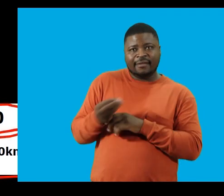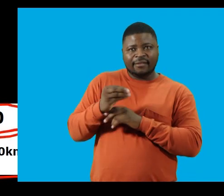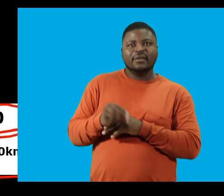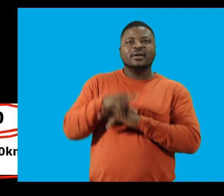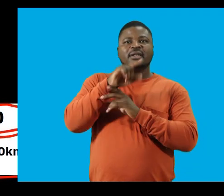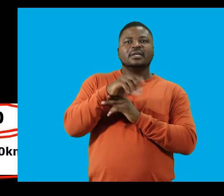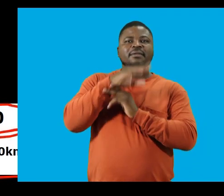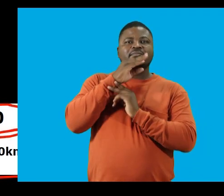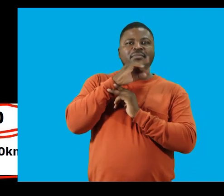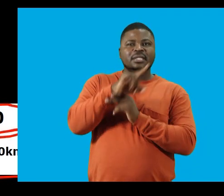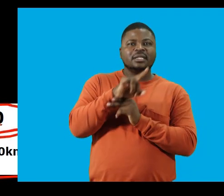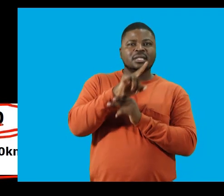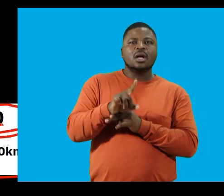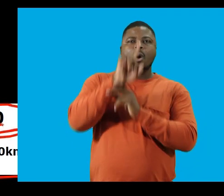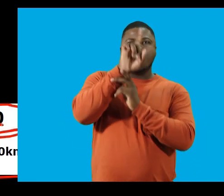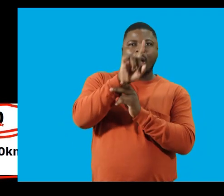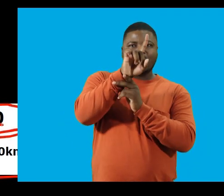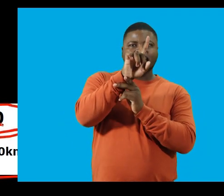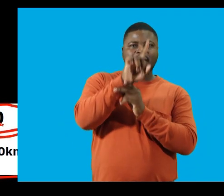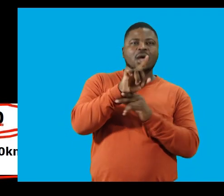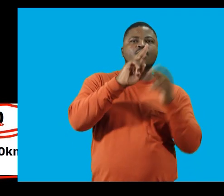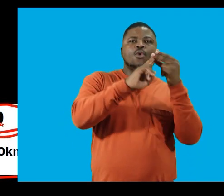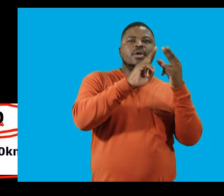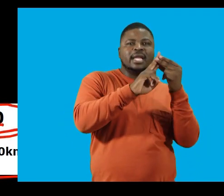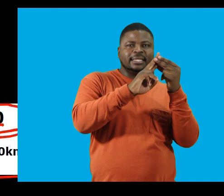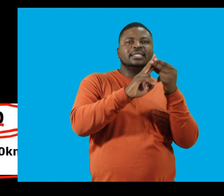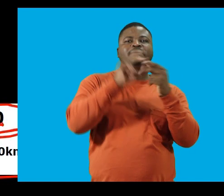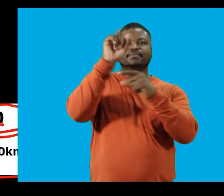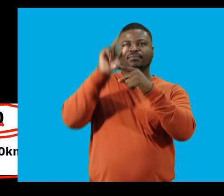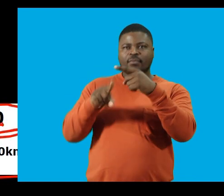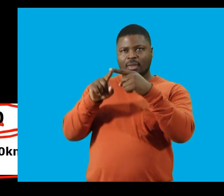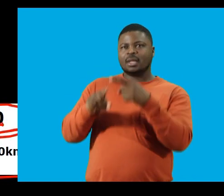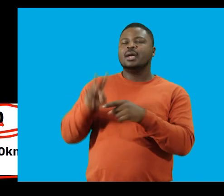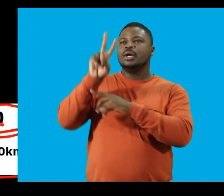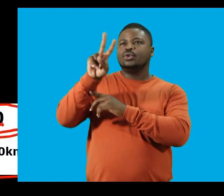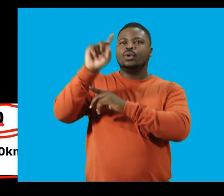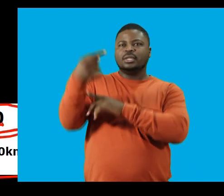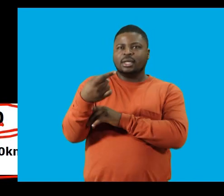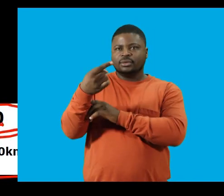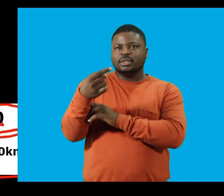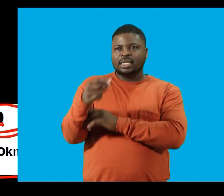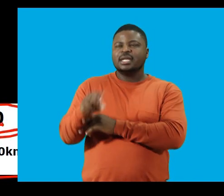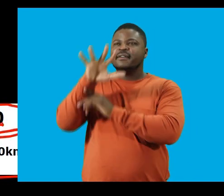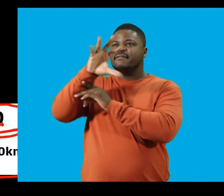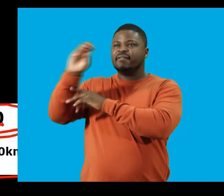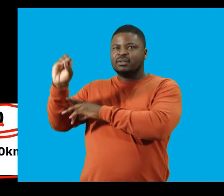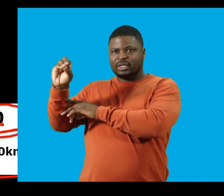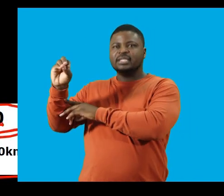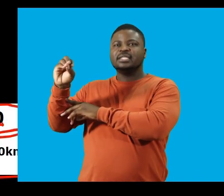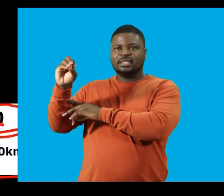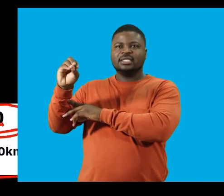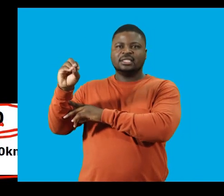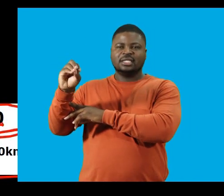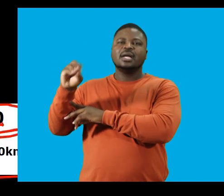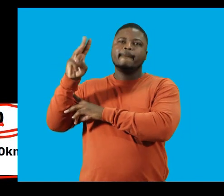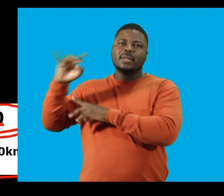1 unit is to 2.5 million units in reality. The other one we need